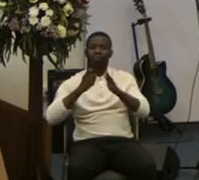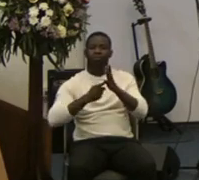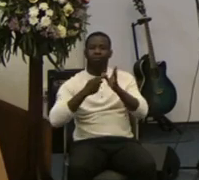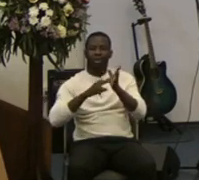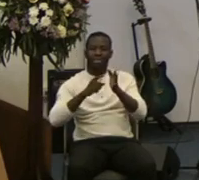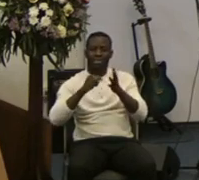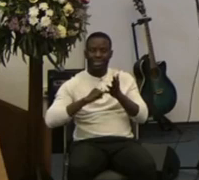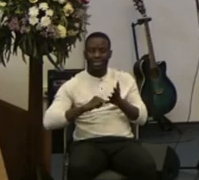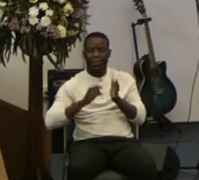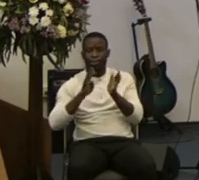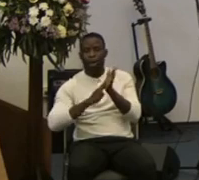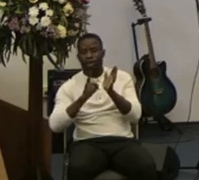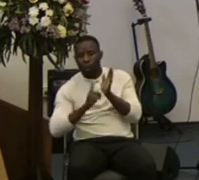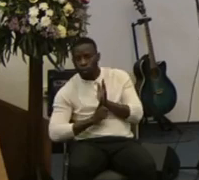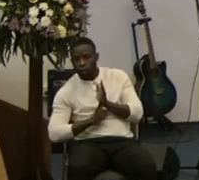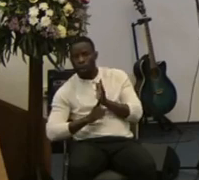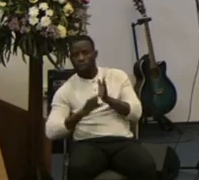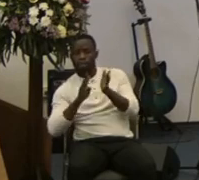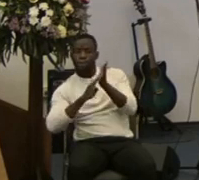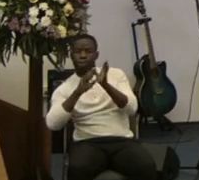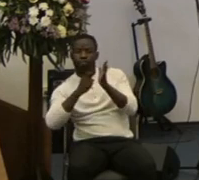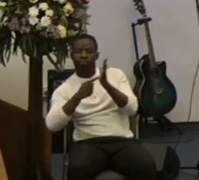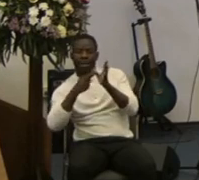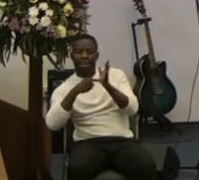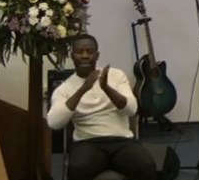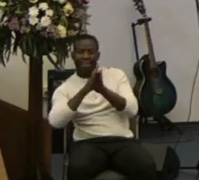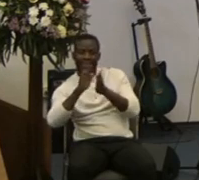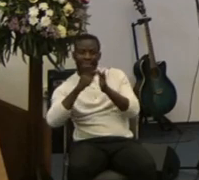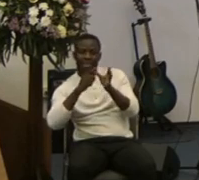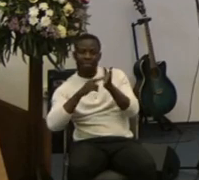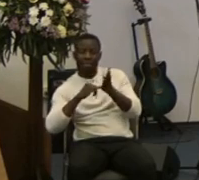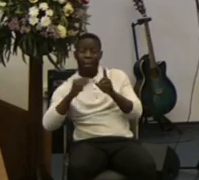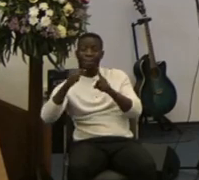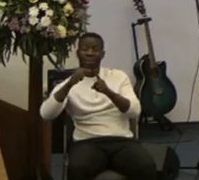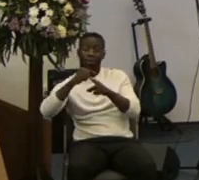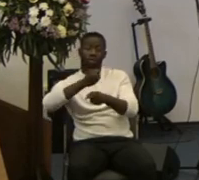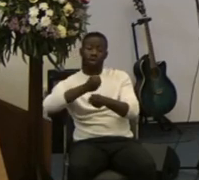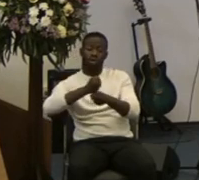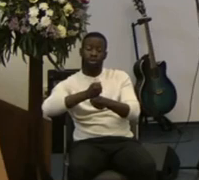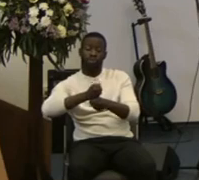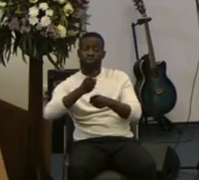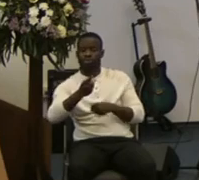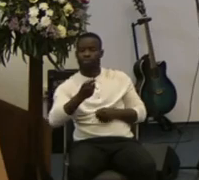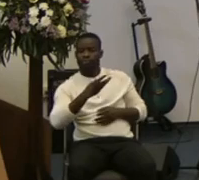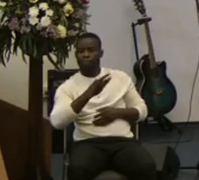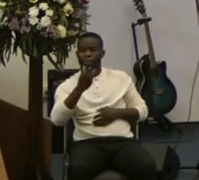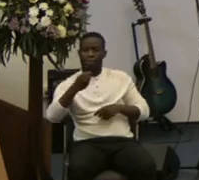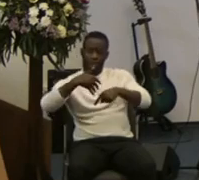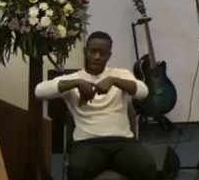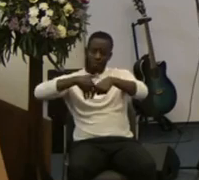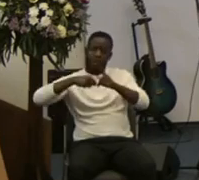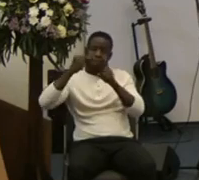Luther, John Wesley, the Moravians, the Pentecostal church. Some of you may have a background